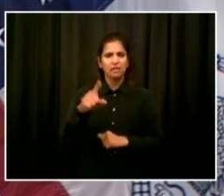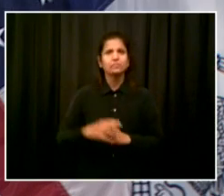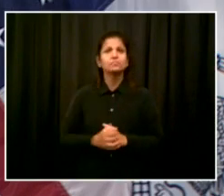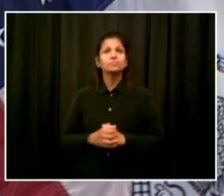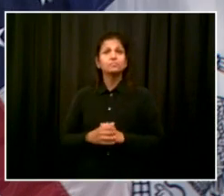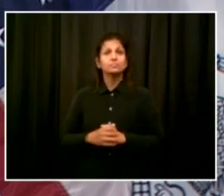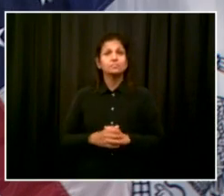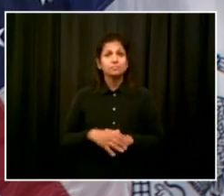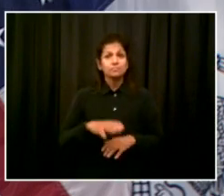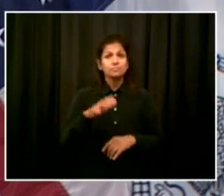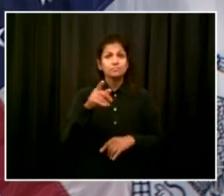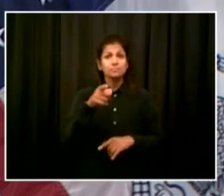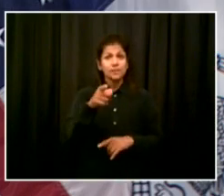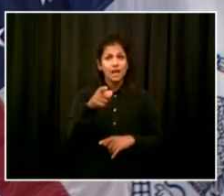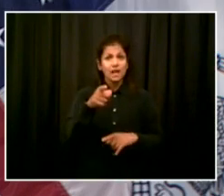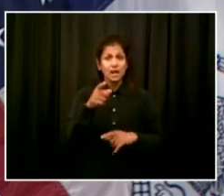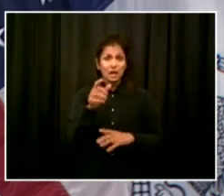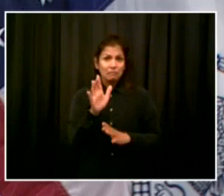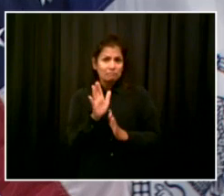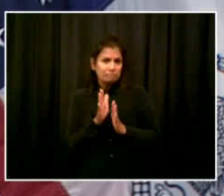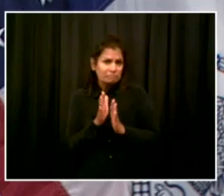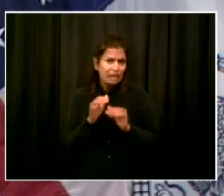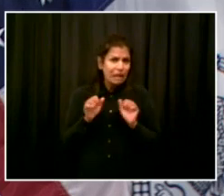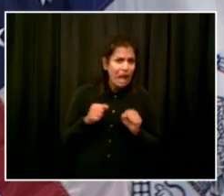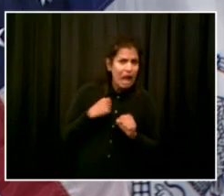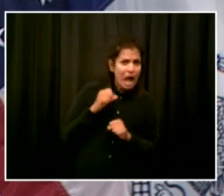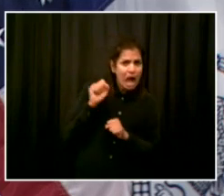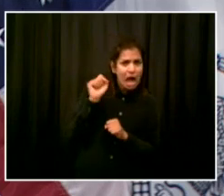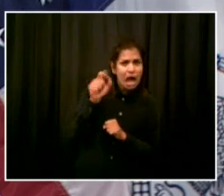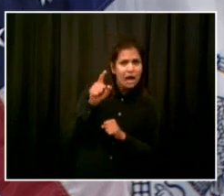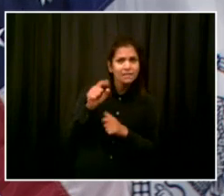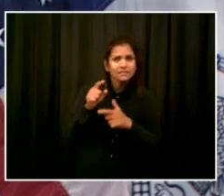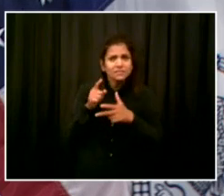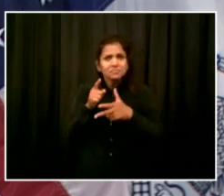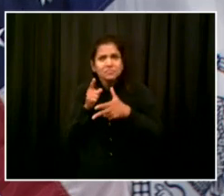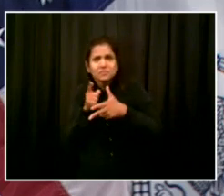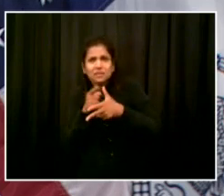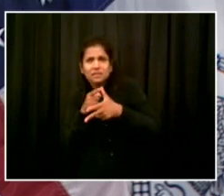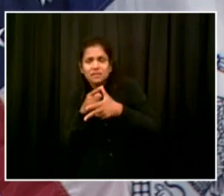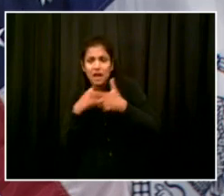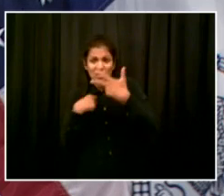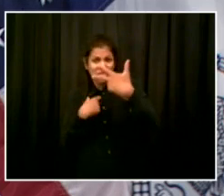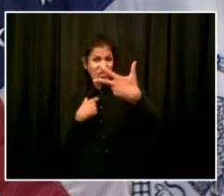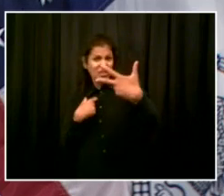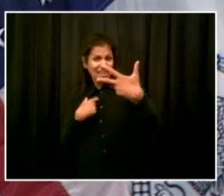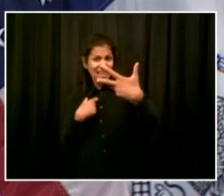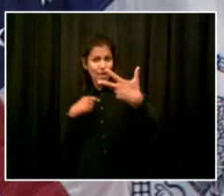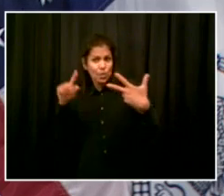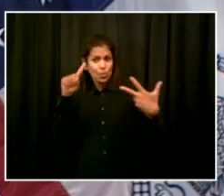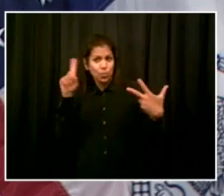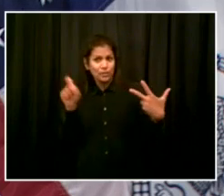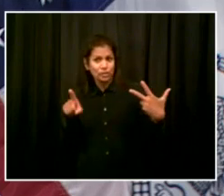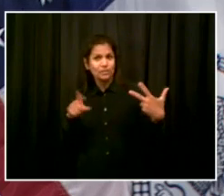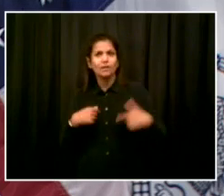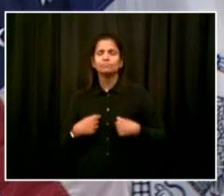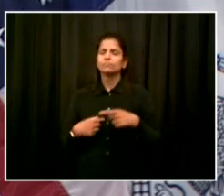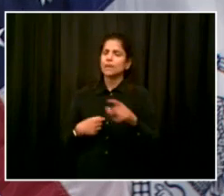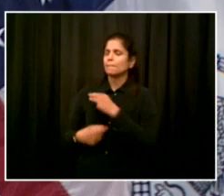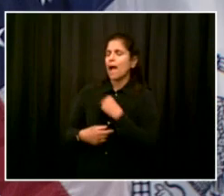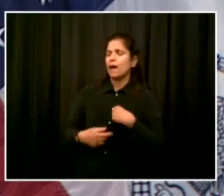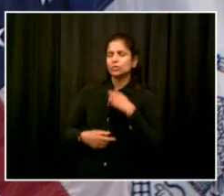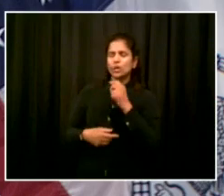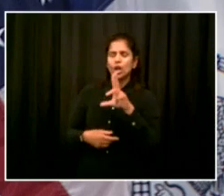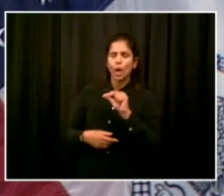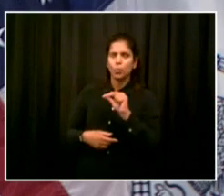questions? I think you get two questions, my friend, so you decide how you want to use them. Okay, I'll field that one to your